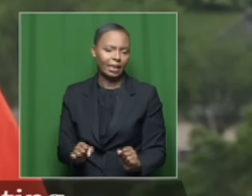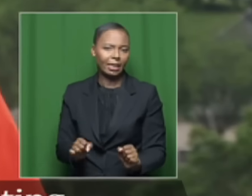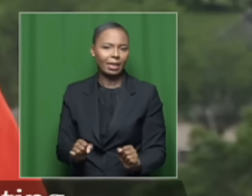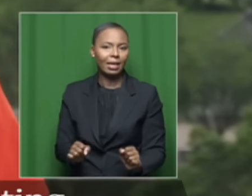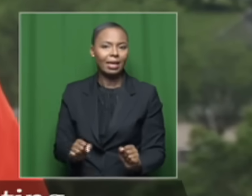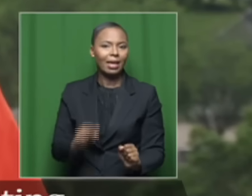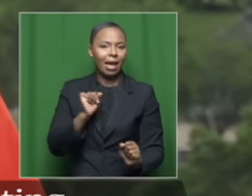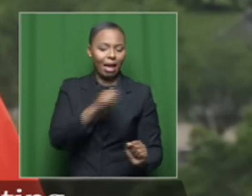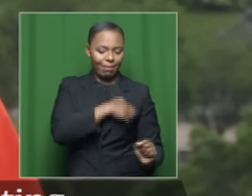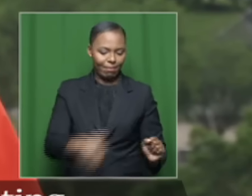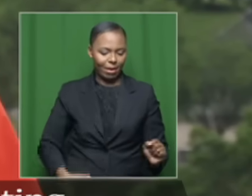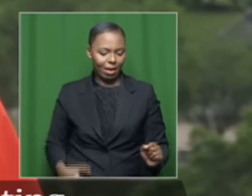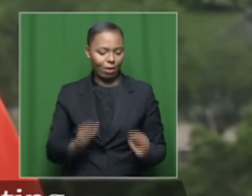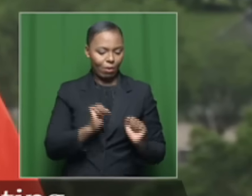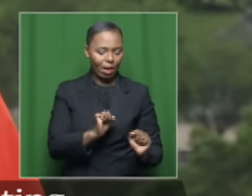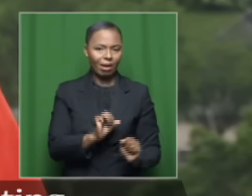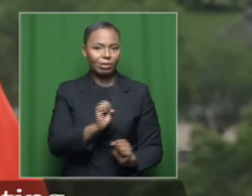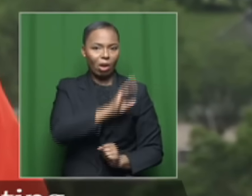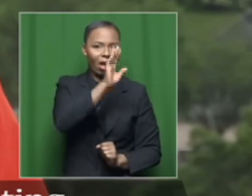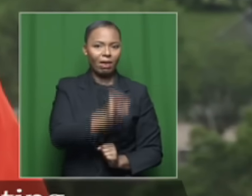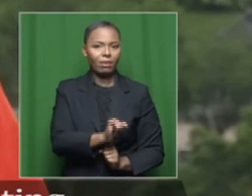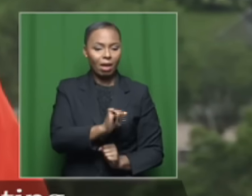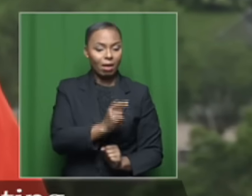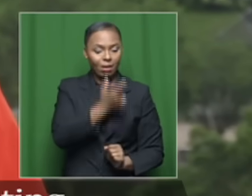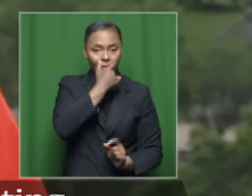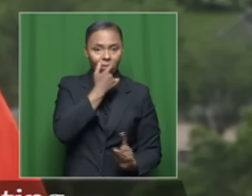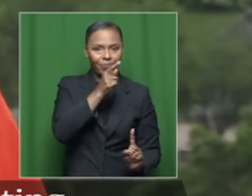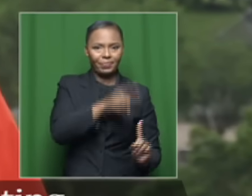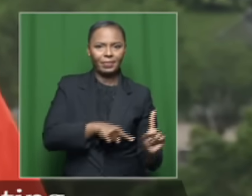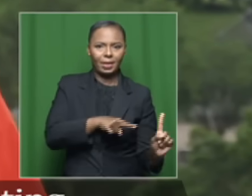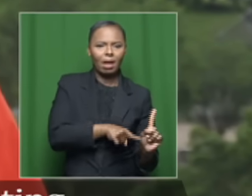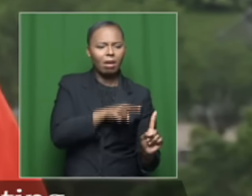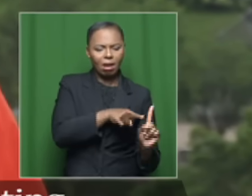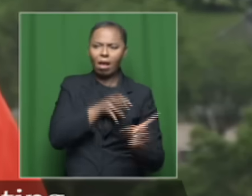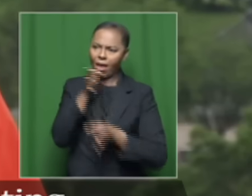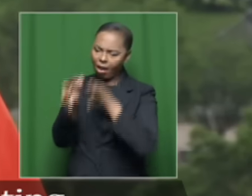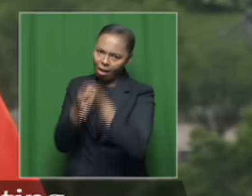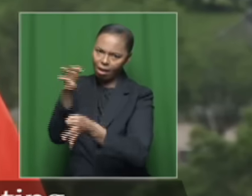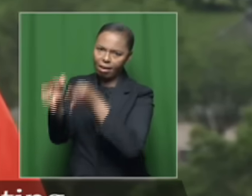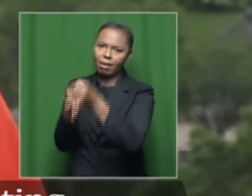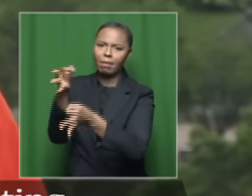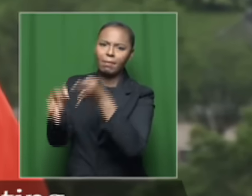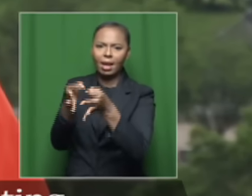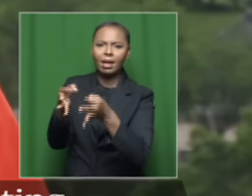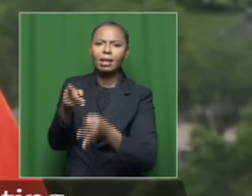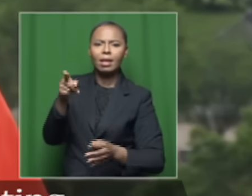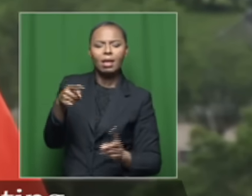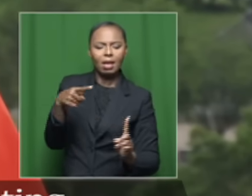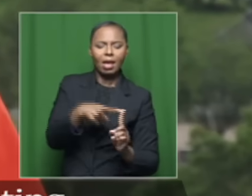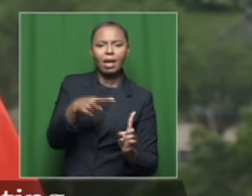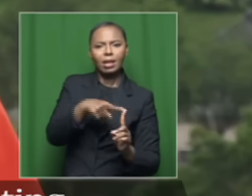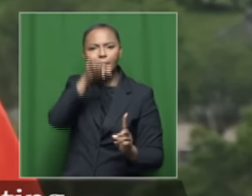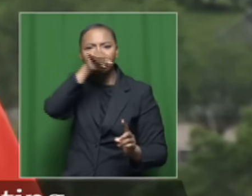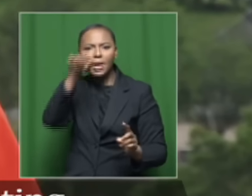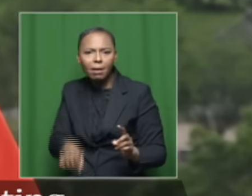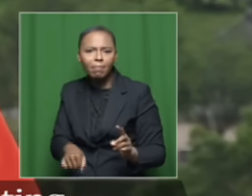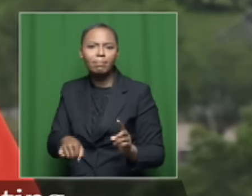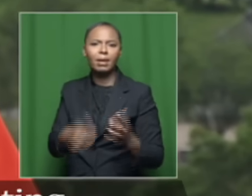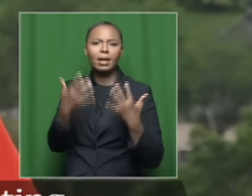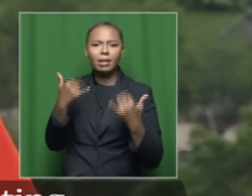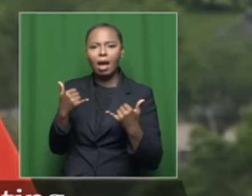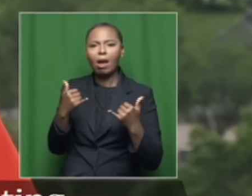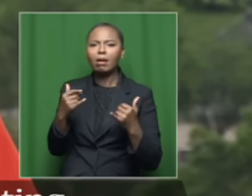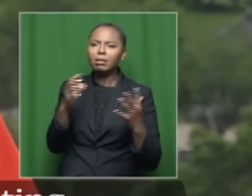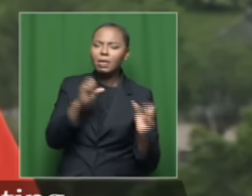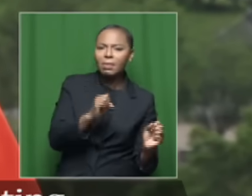went straight in on the charm offensive, saying to Donald Trump how much he liked the decor changes